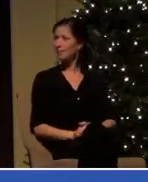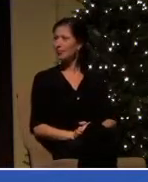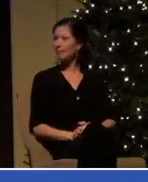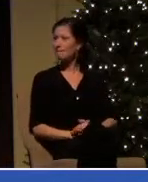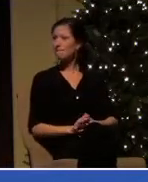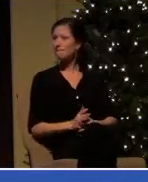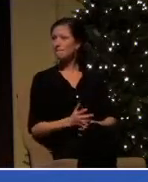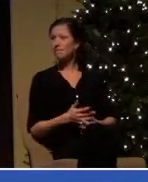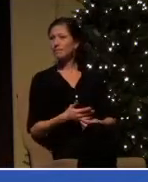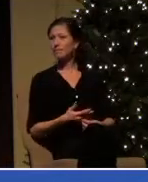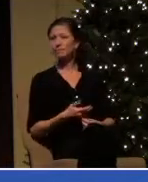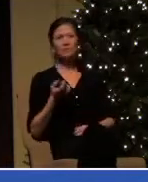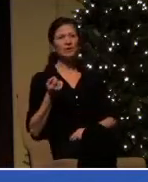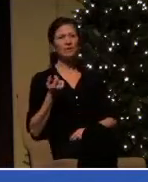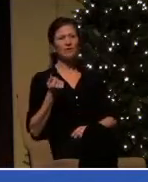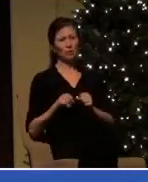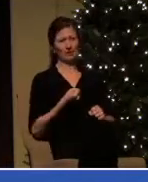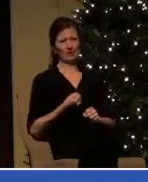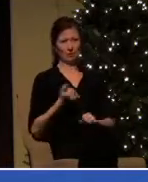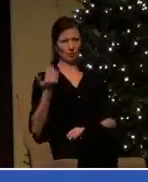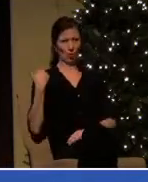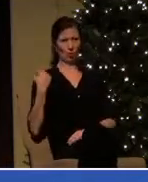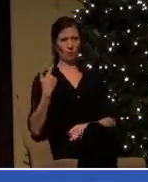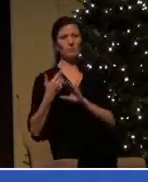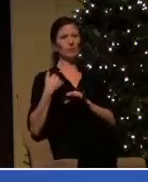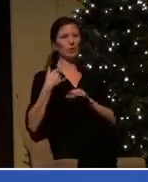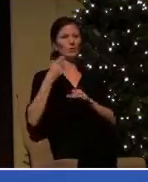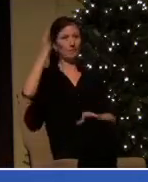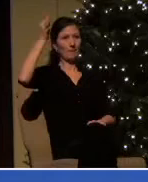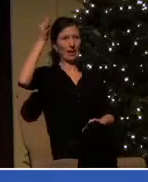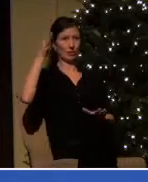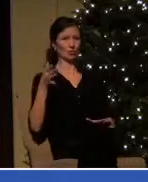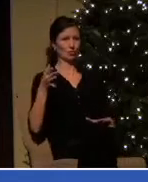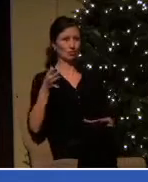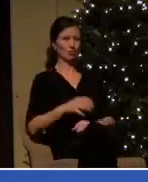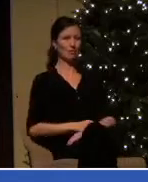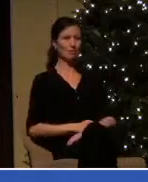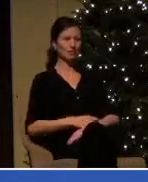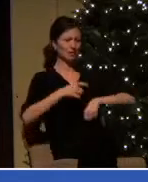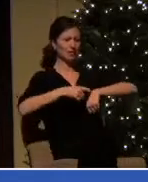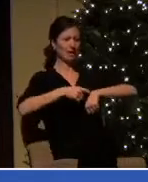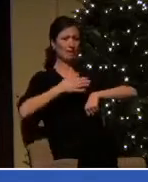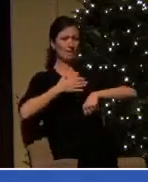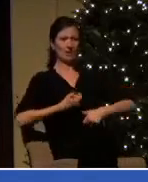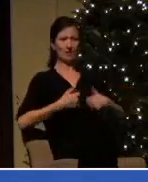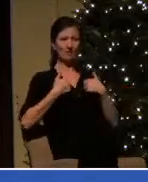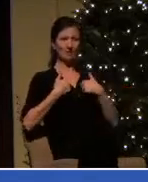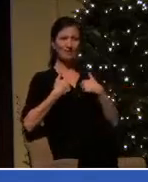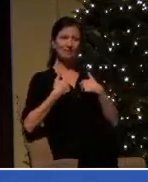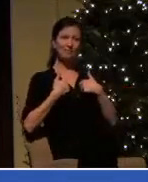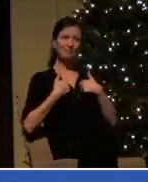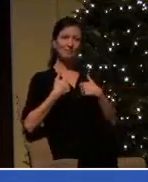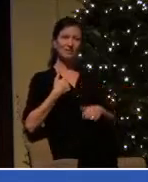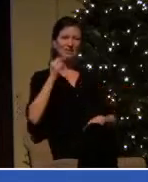before I was actually ordained to the ministry, there was a season in my life where the Lord seemed